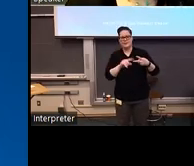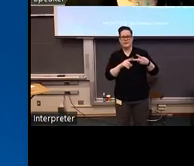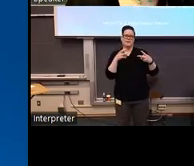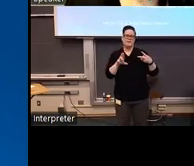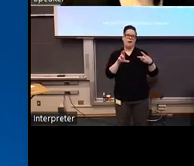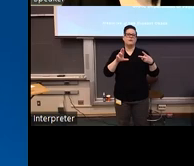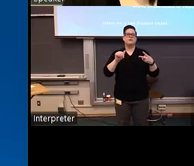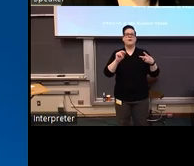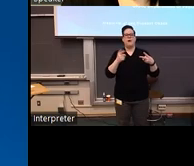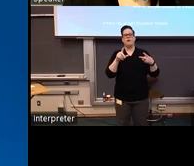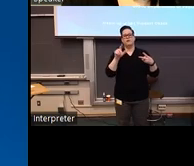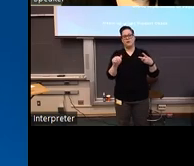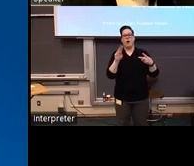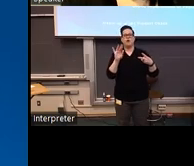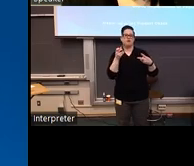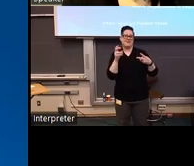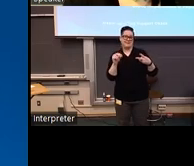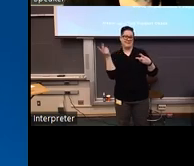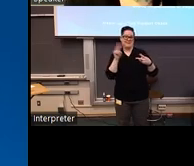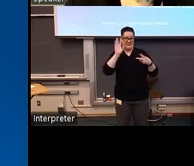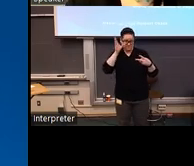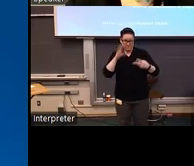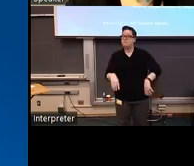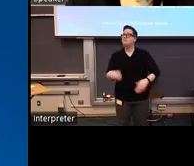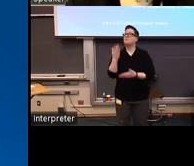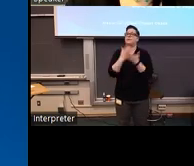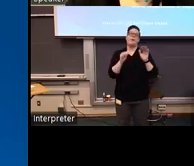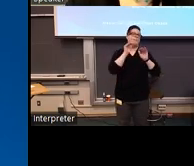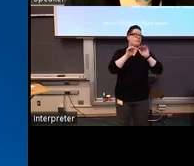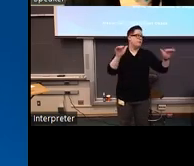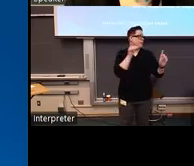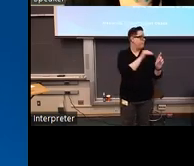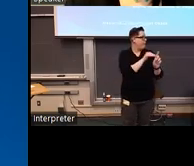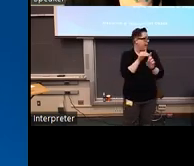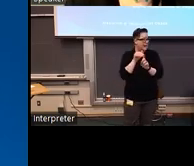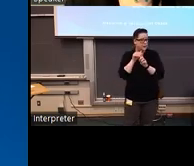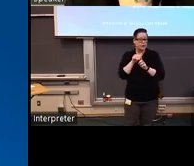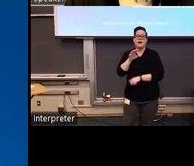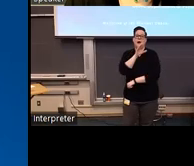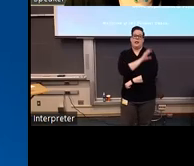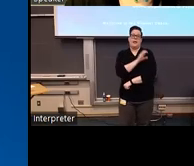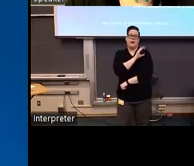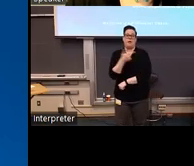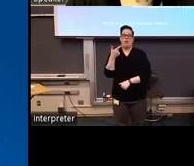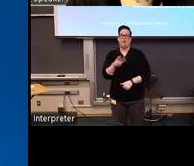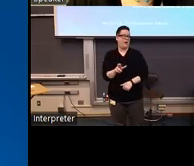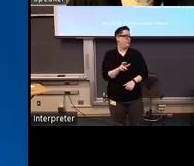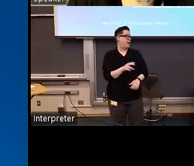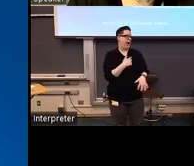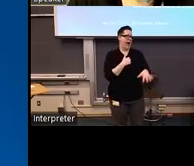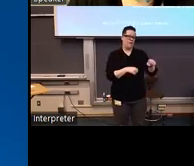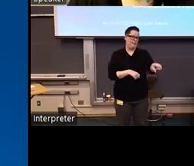Kristan. So a few reminders, right? This is the clinical grand rounds. We will be